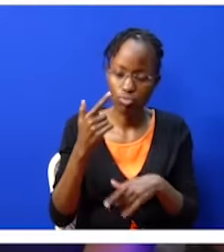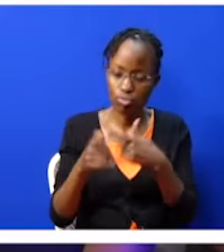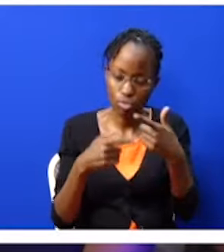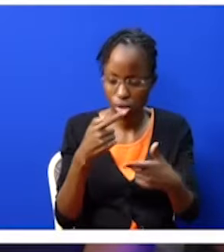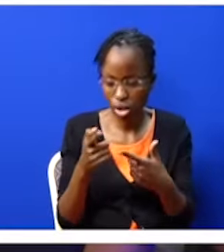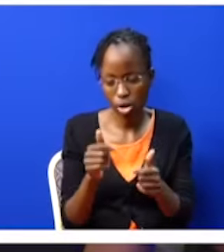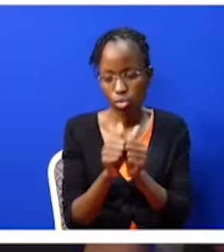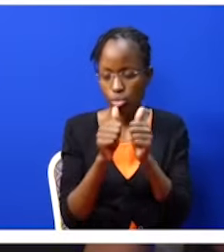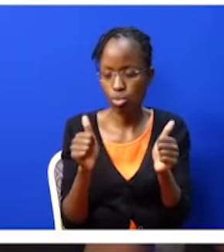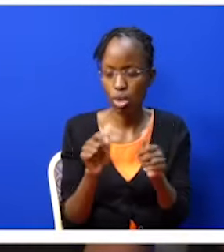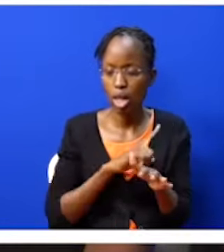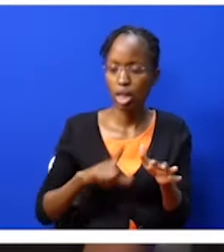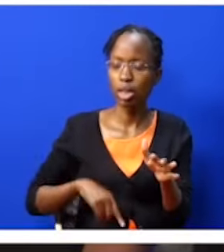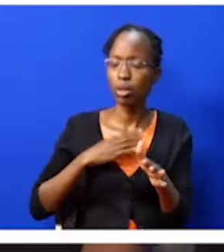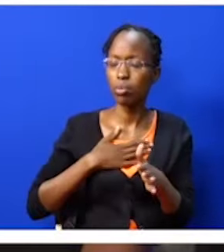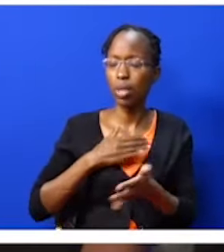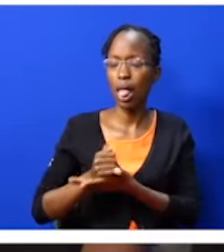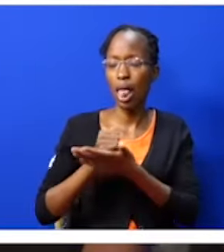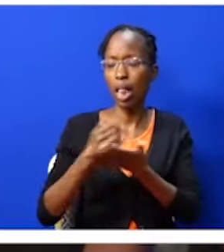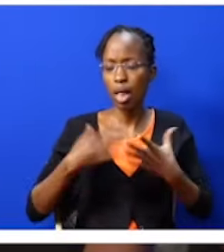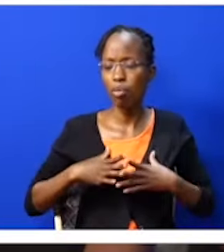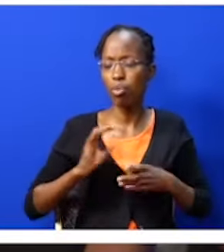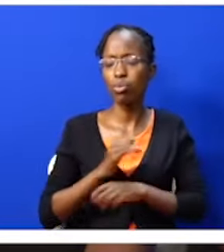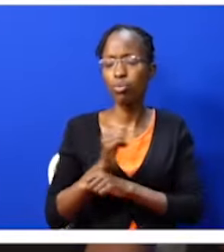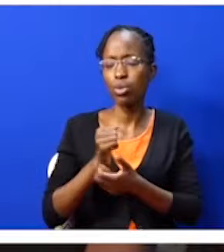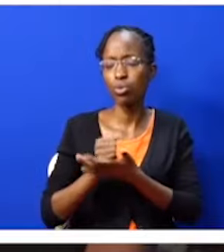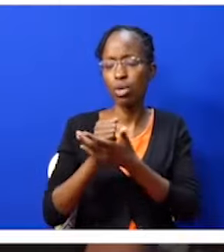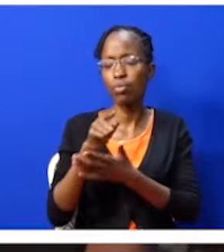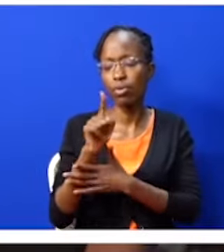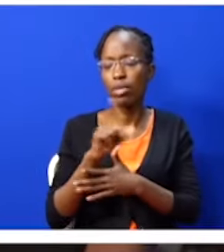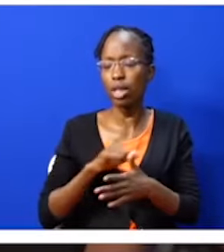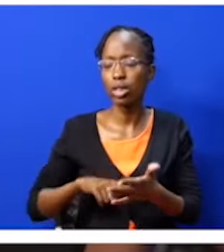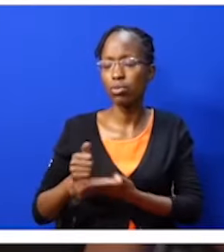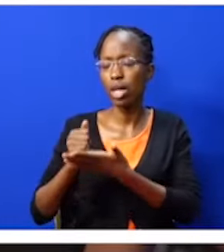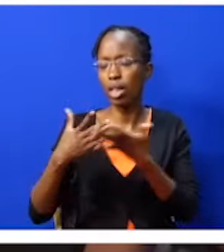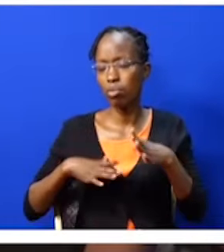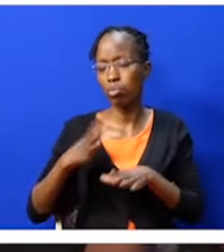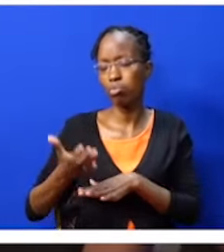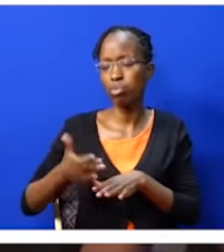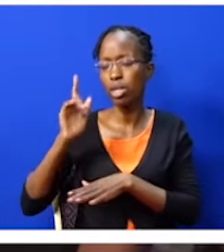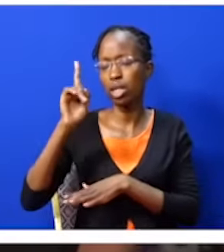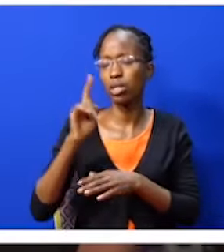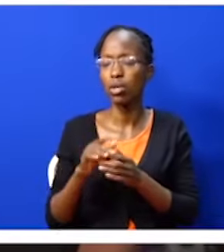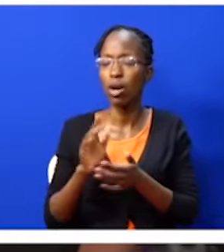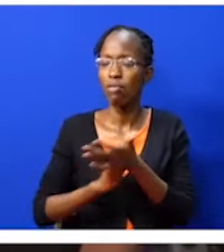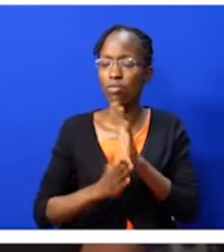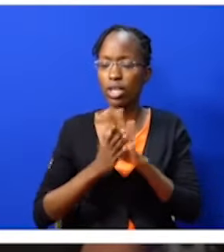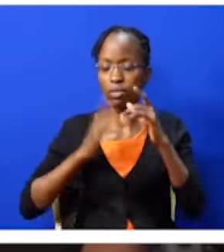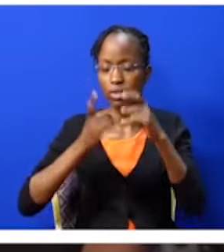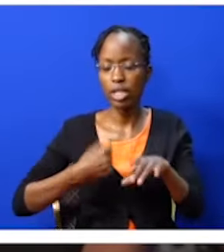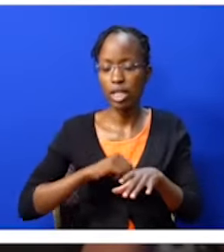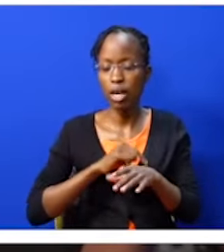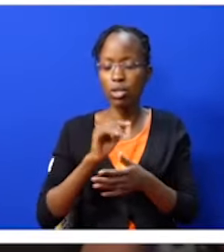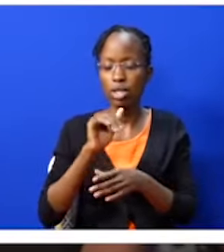any issues. We'd like you to help the people who cannot help themselves, Lord. Help the people who really need you, and forgive us for our